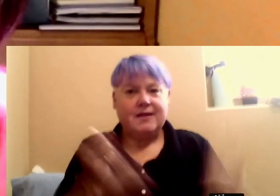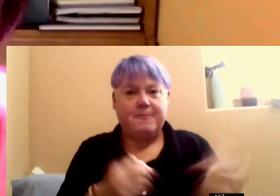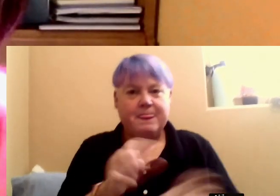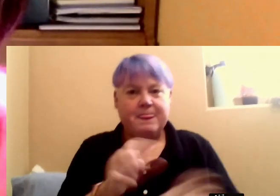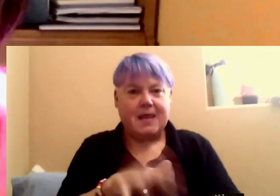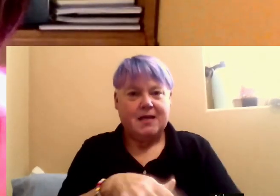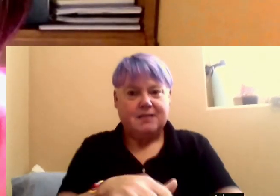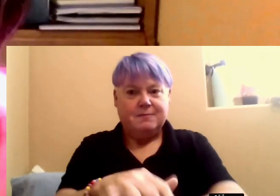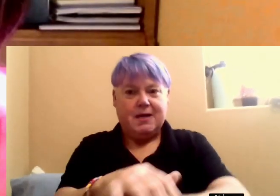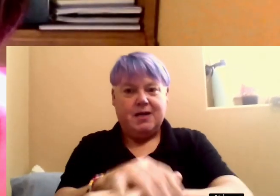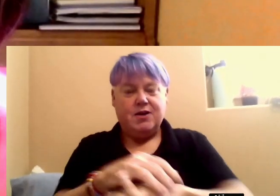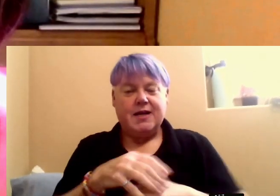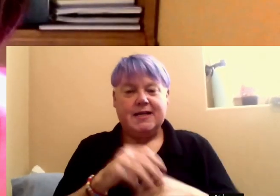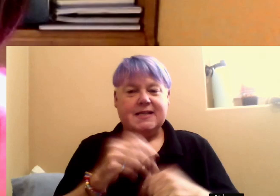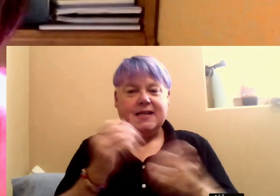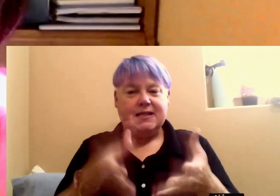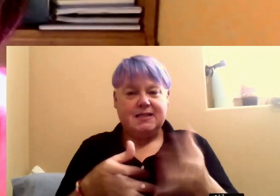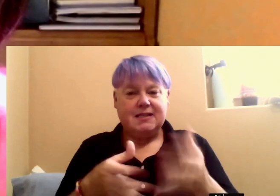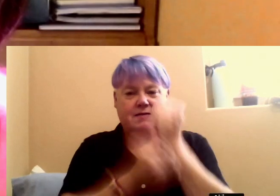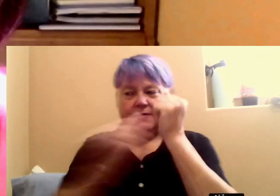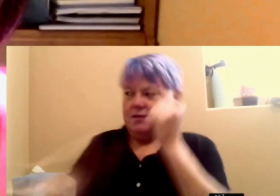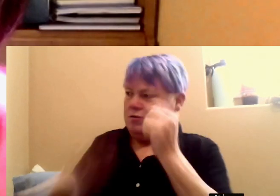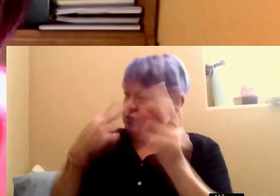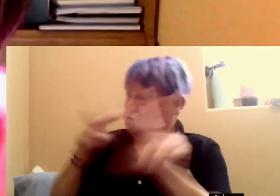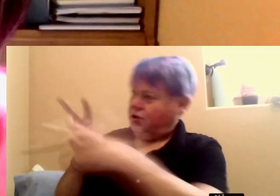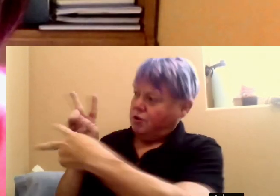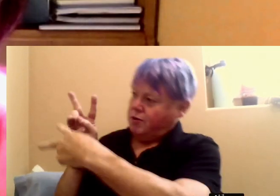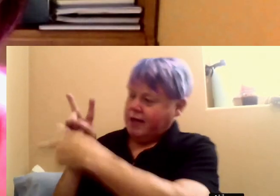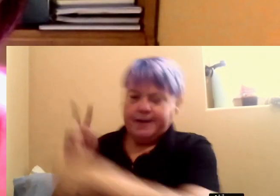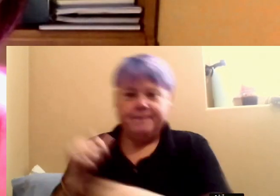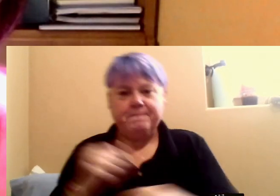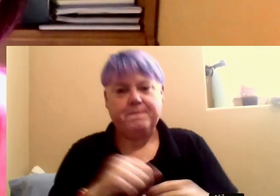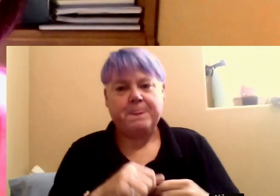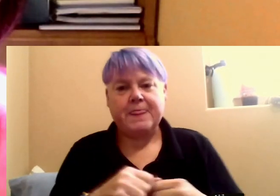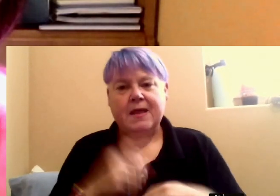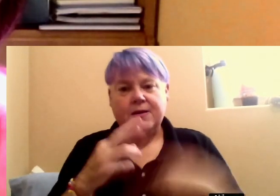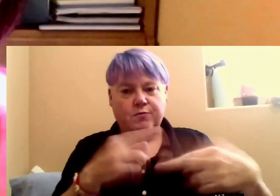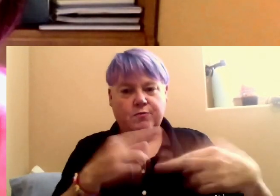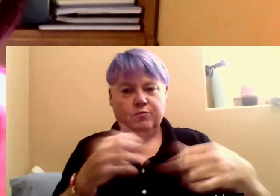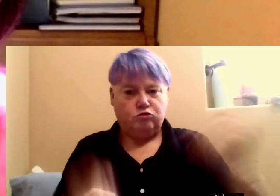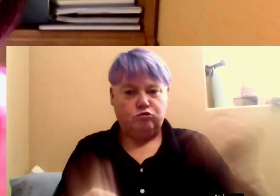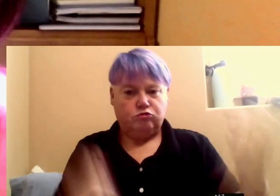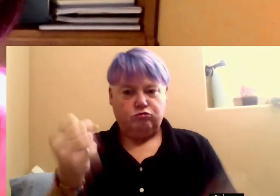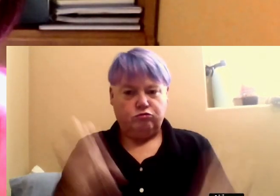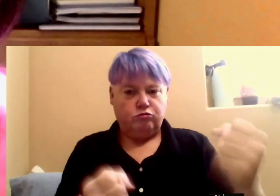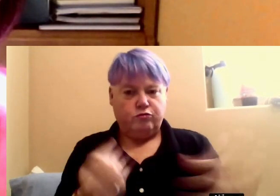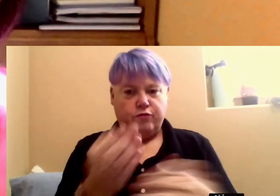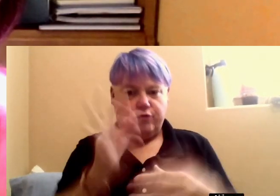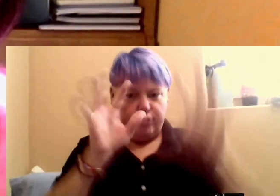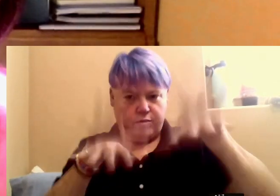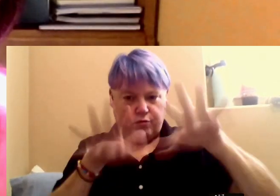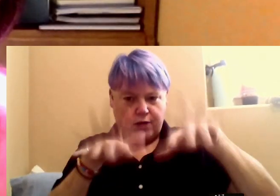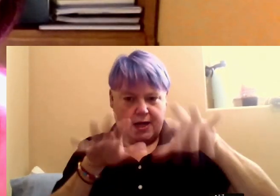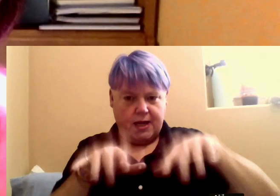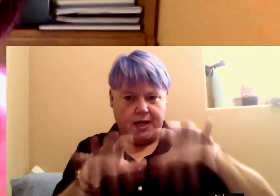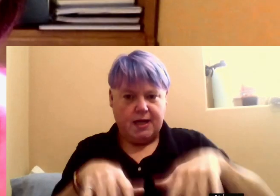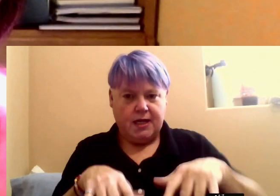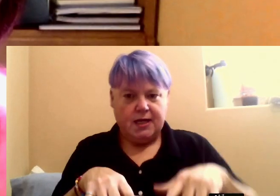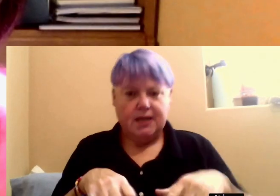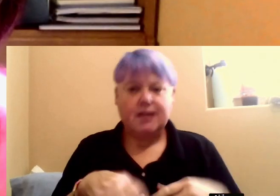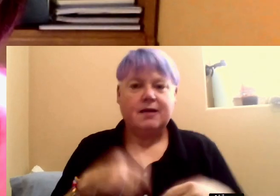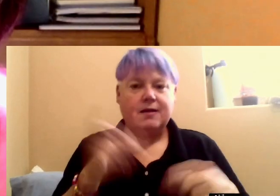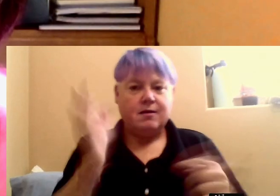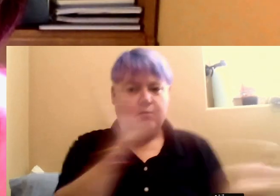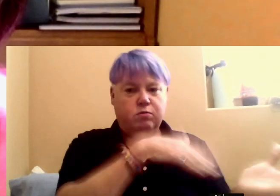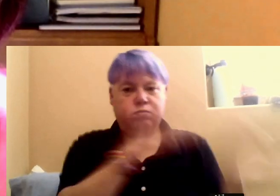the decency to let go and look away. We roll through the rain-slick streets, the faint slap and squeak of the wipers on the